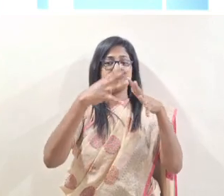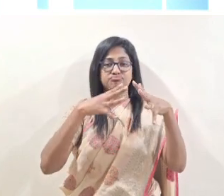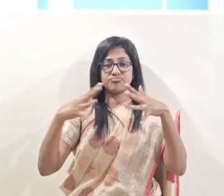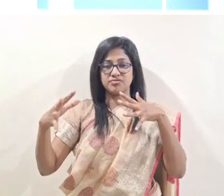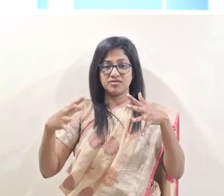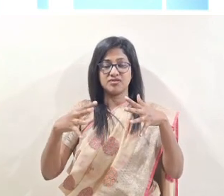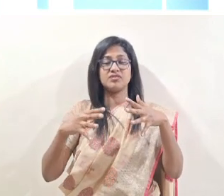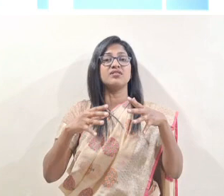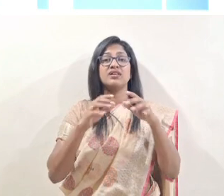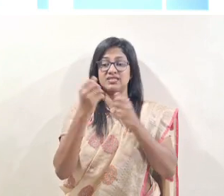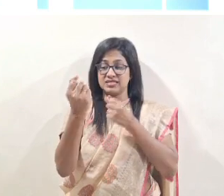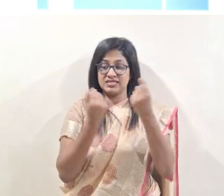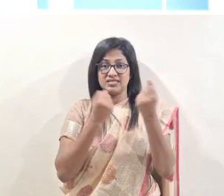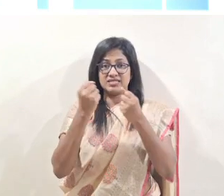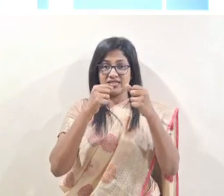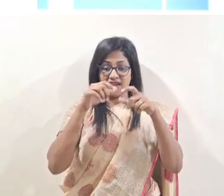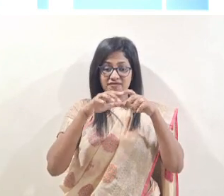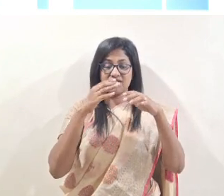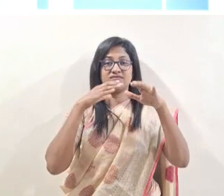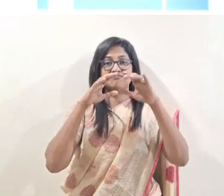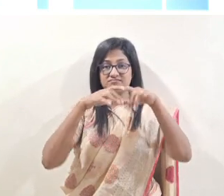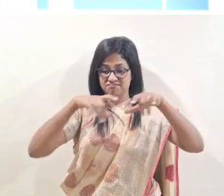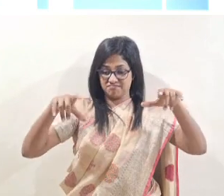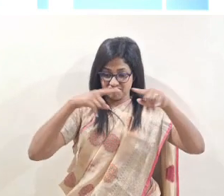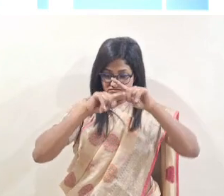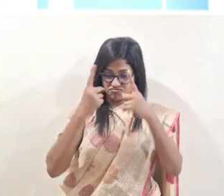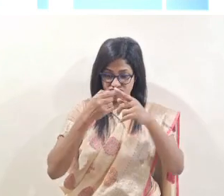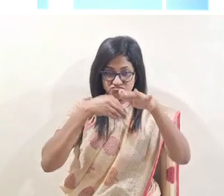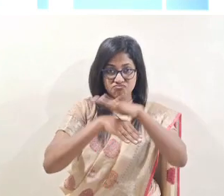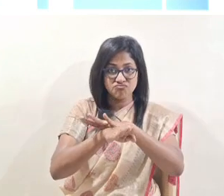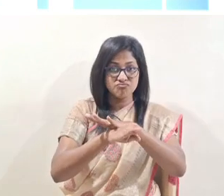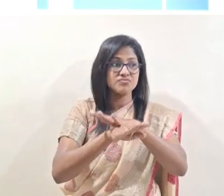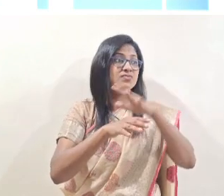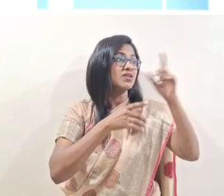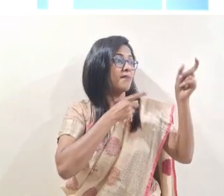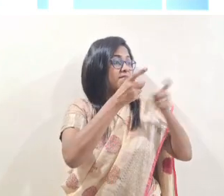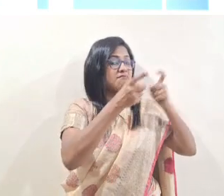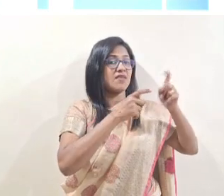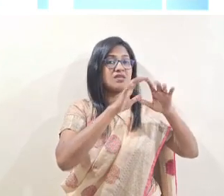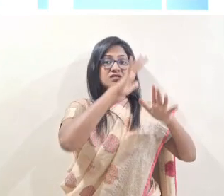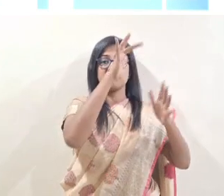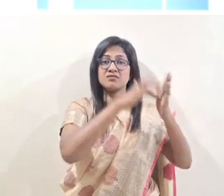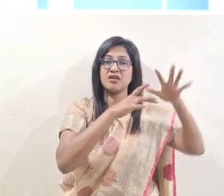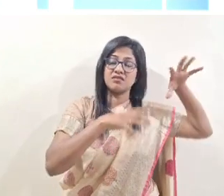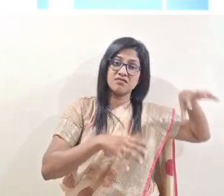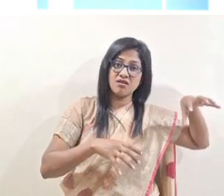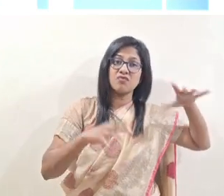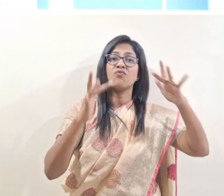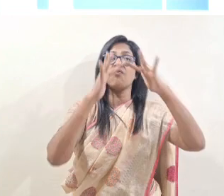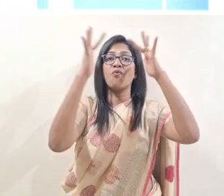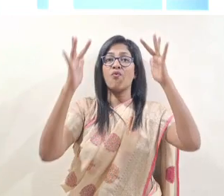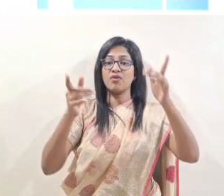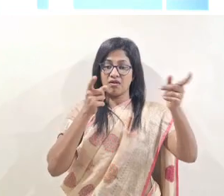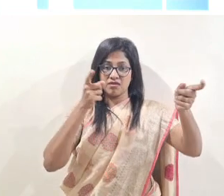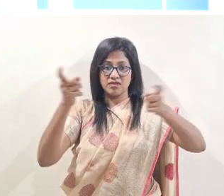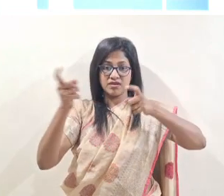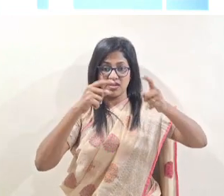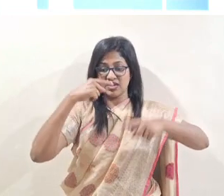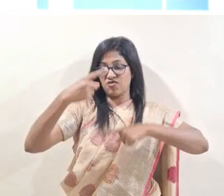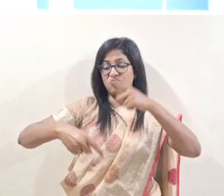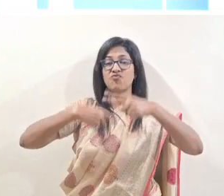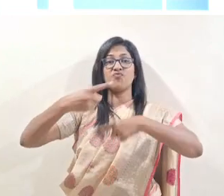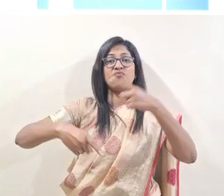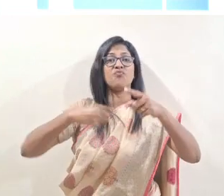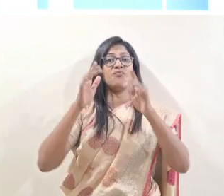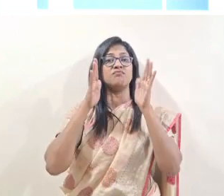driver's cabin, you see it in the control center. You want a online maintenance, you have on rolling stock, you want